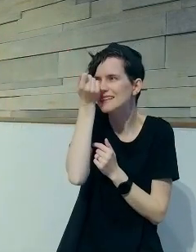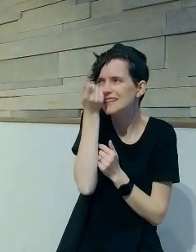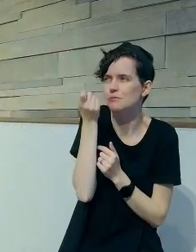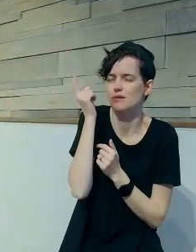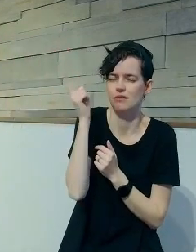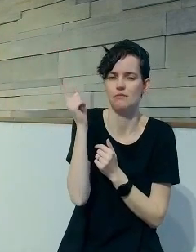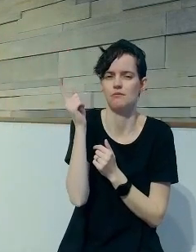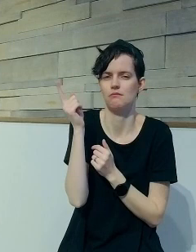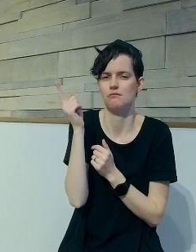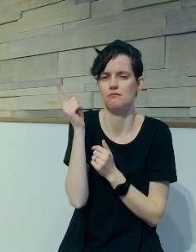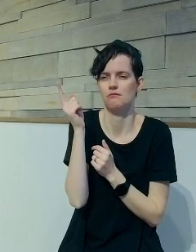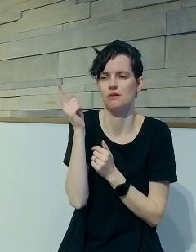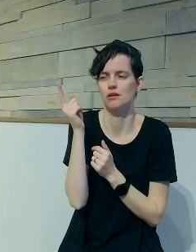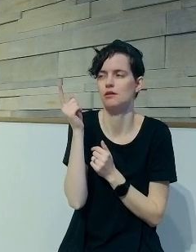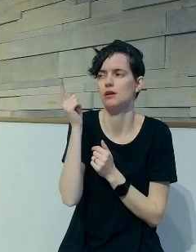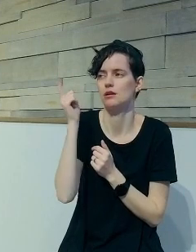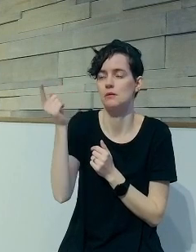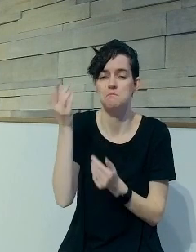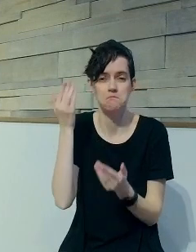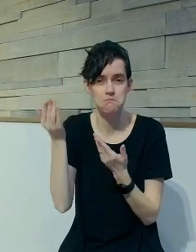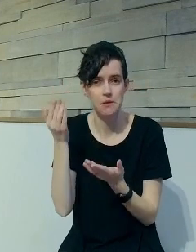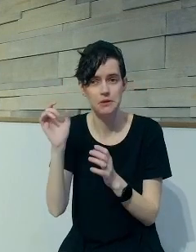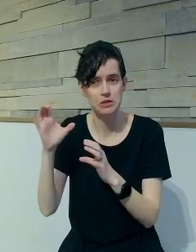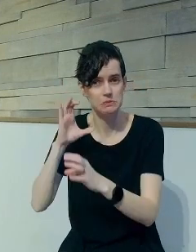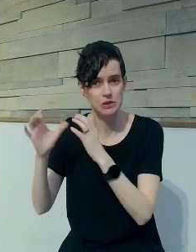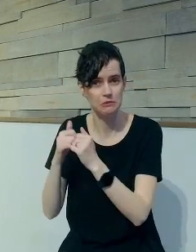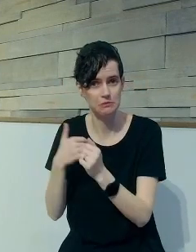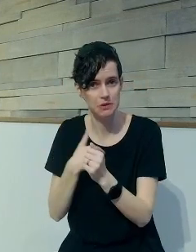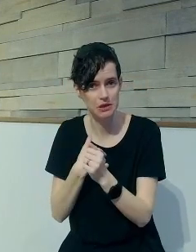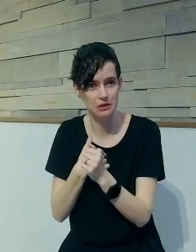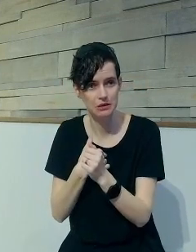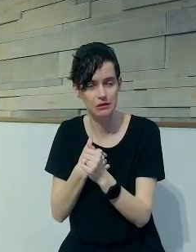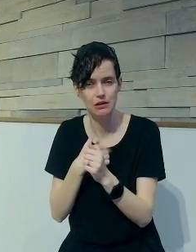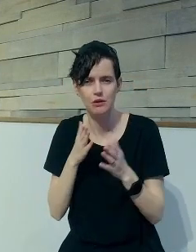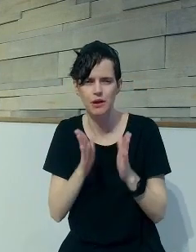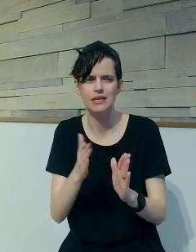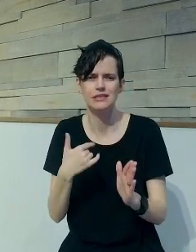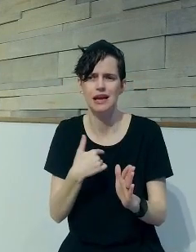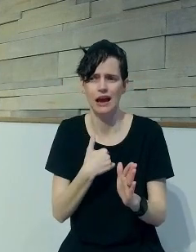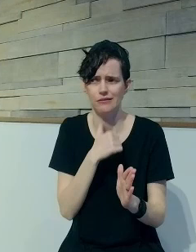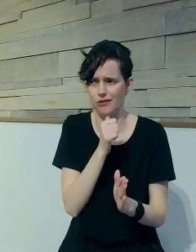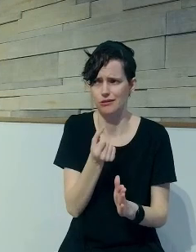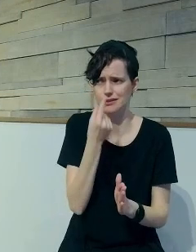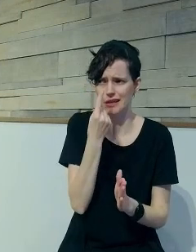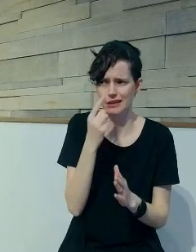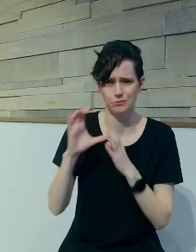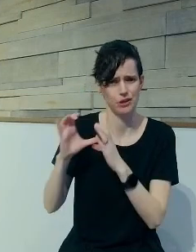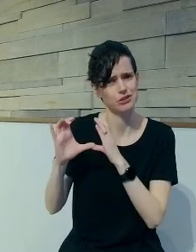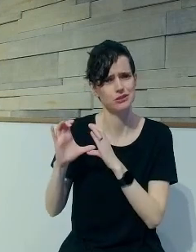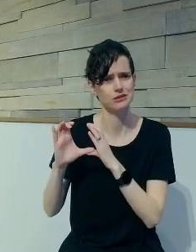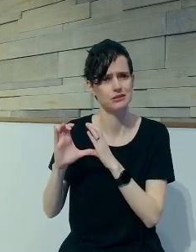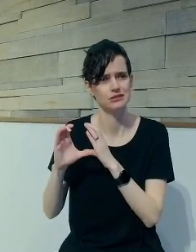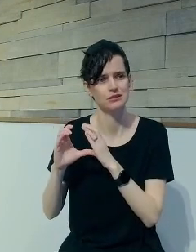him. That what he would probably need to communicate to me is in ways that I wouldn't even understand his communication.